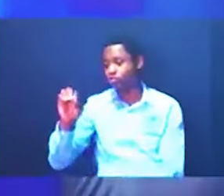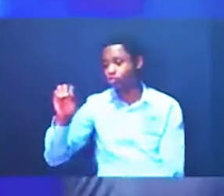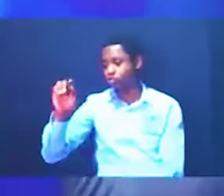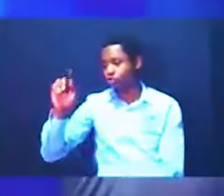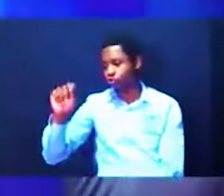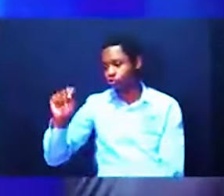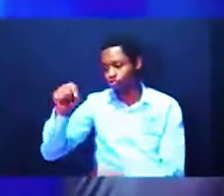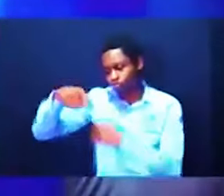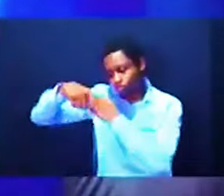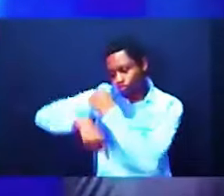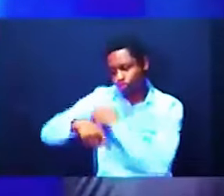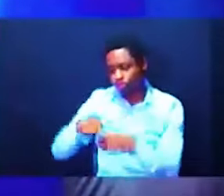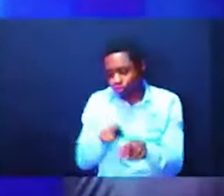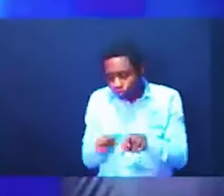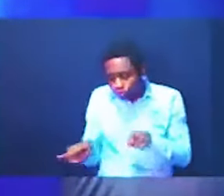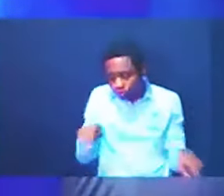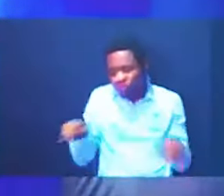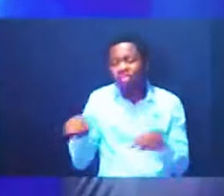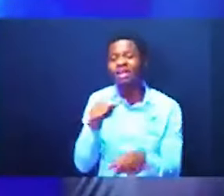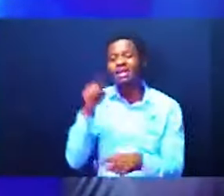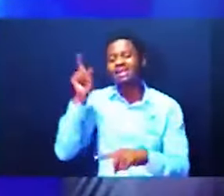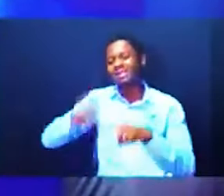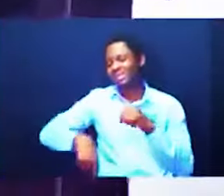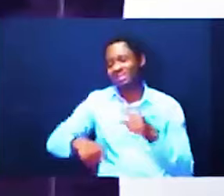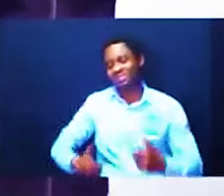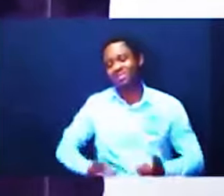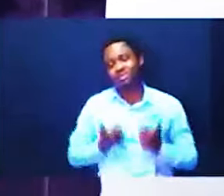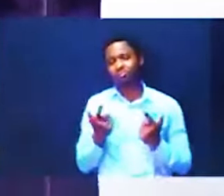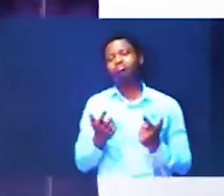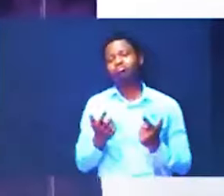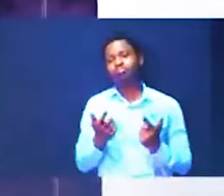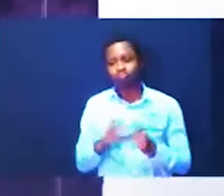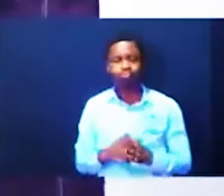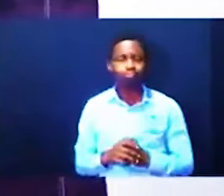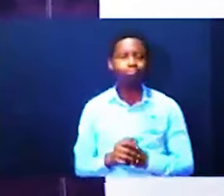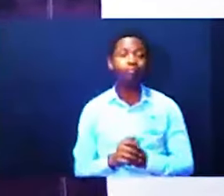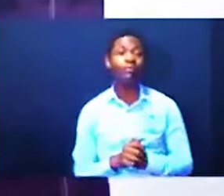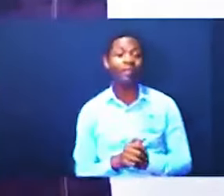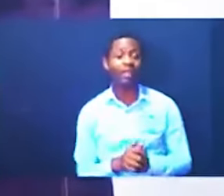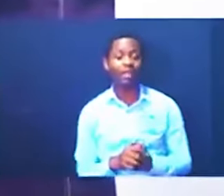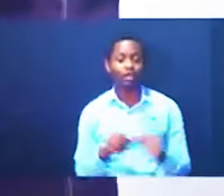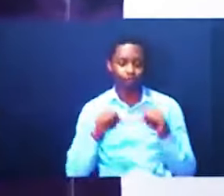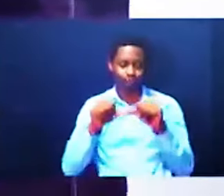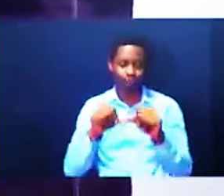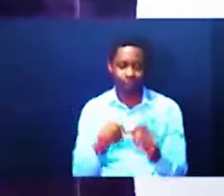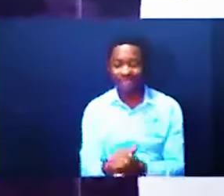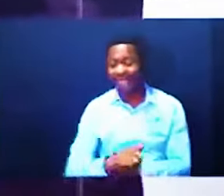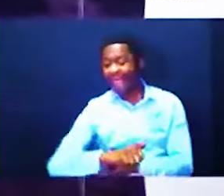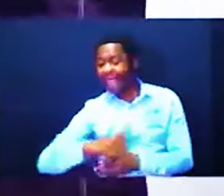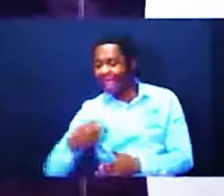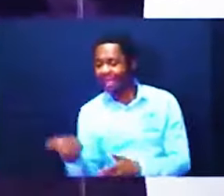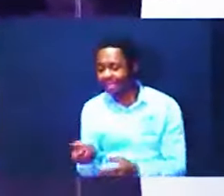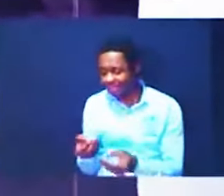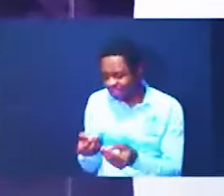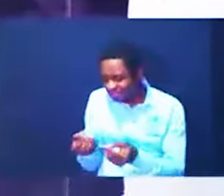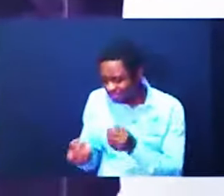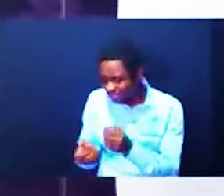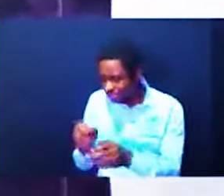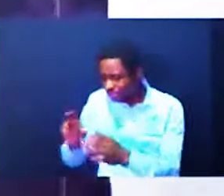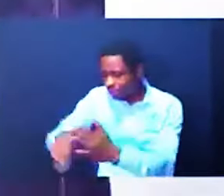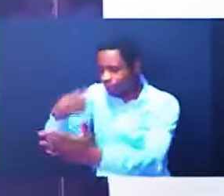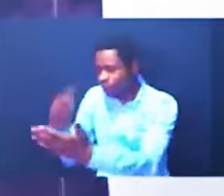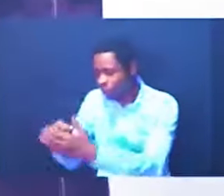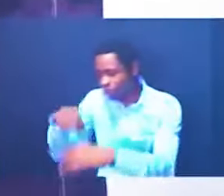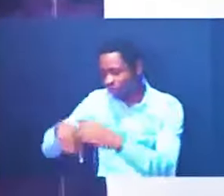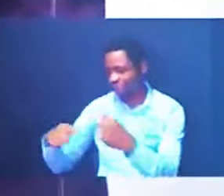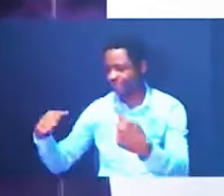chese sinua enihinia into me and tenase. Other seeds fell away among thorns, which grew up